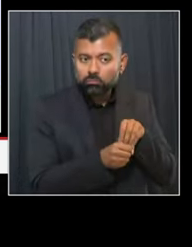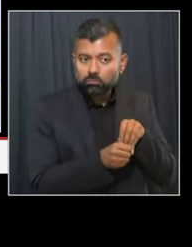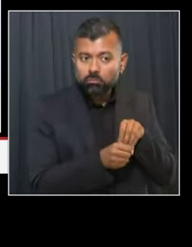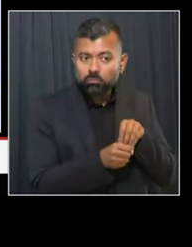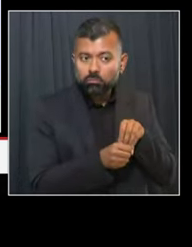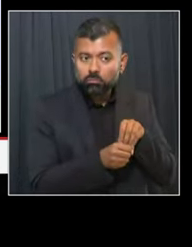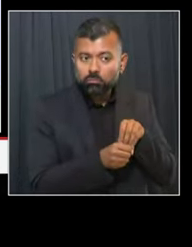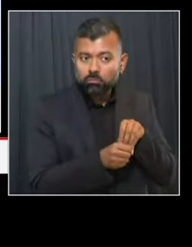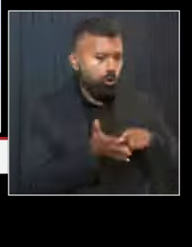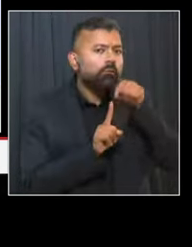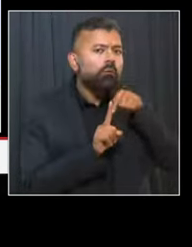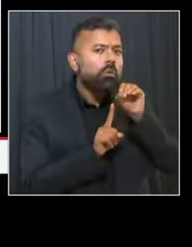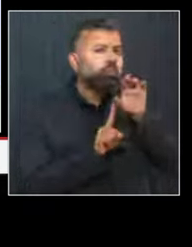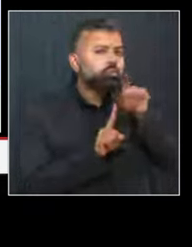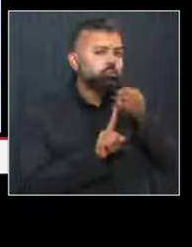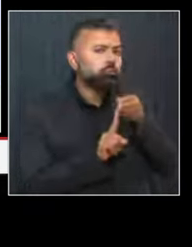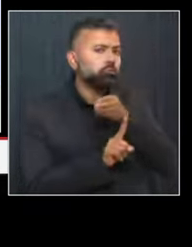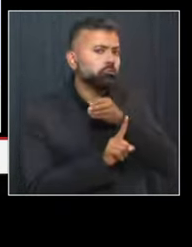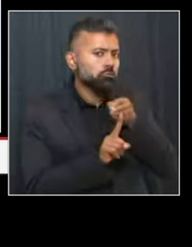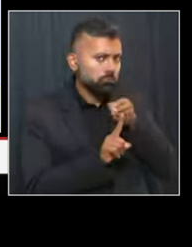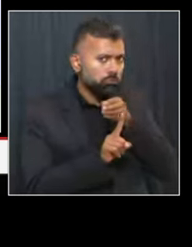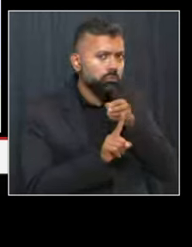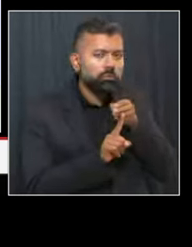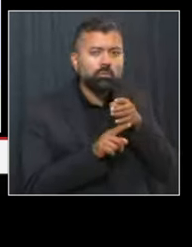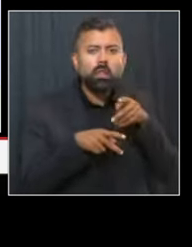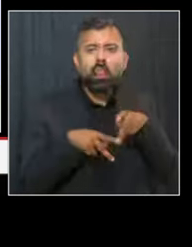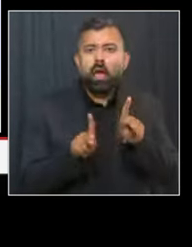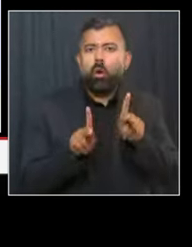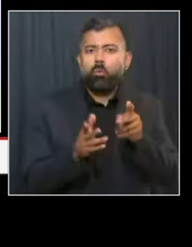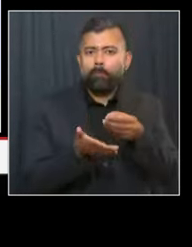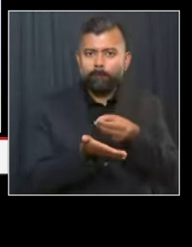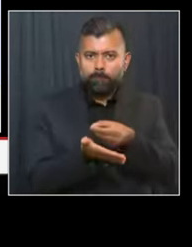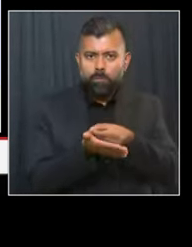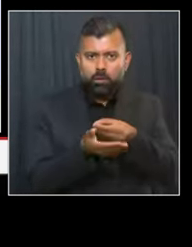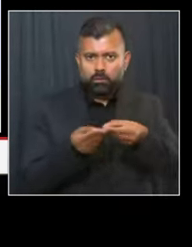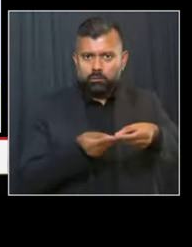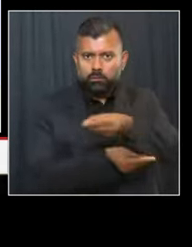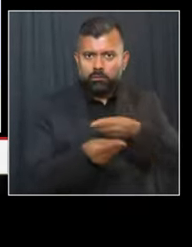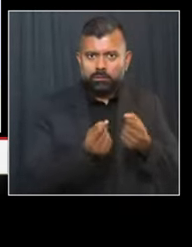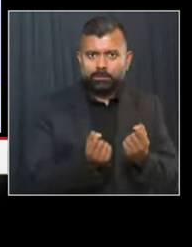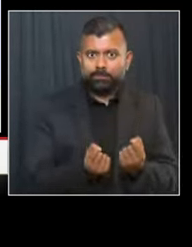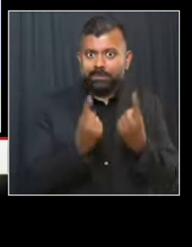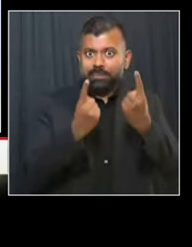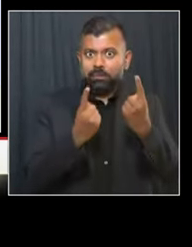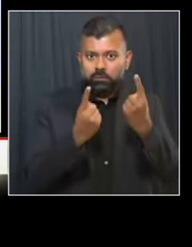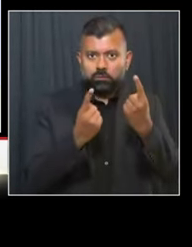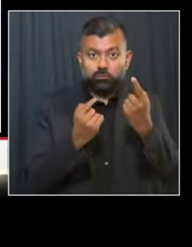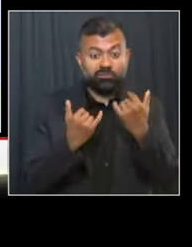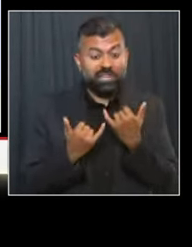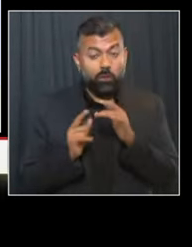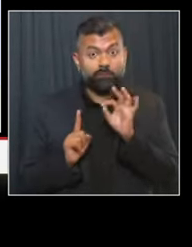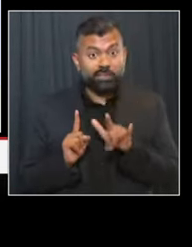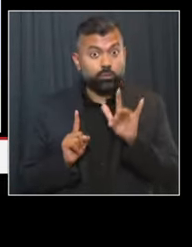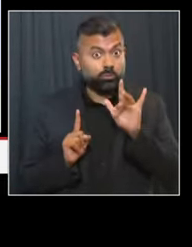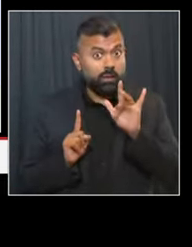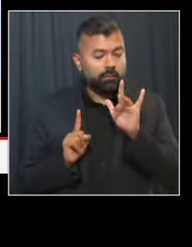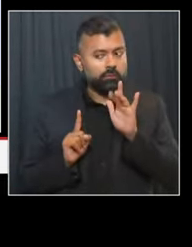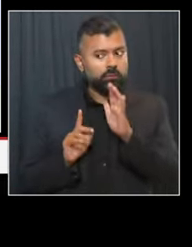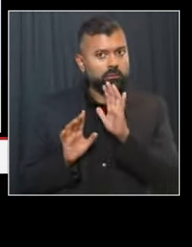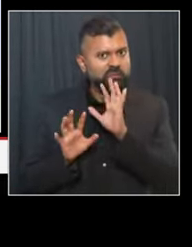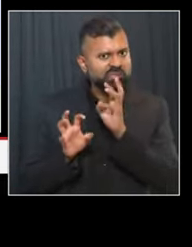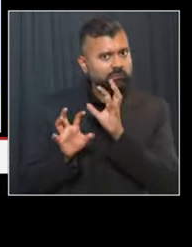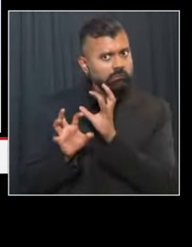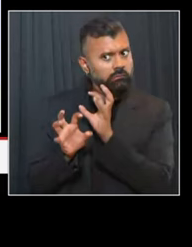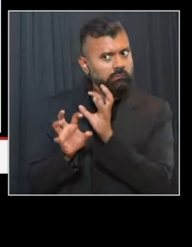us to be able to pull our spending down in 25, while impacting individuals not having to go to furloughs or